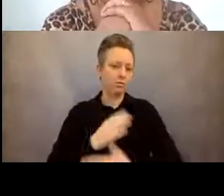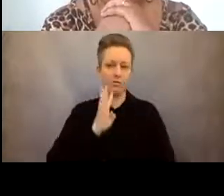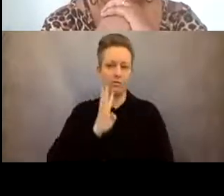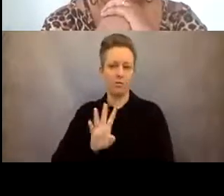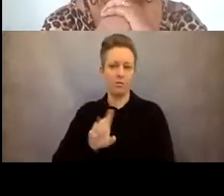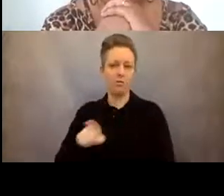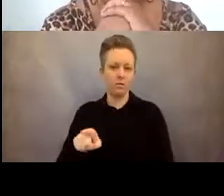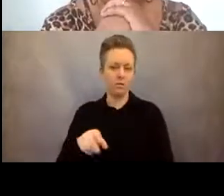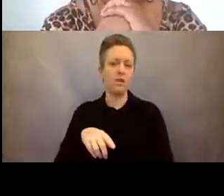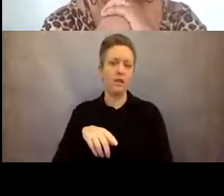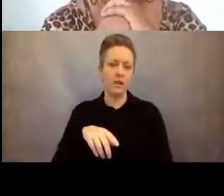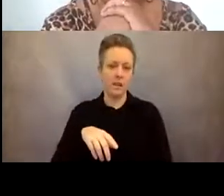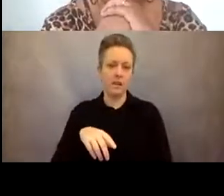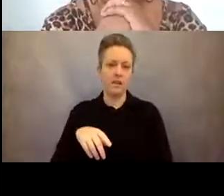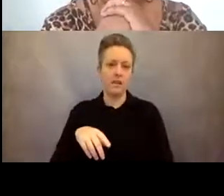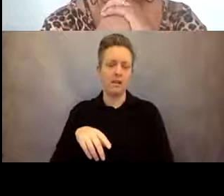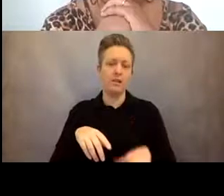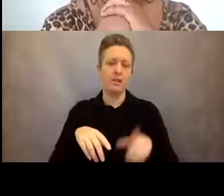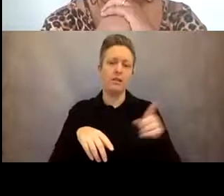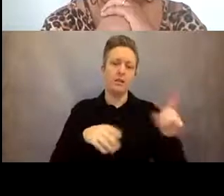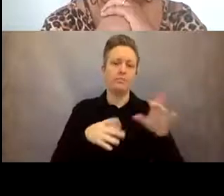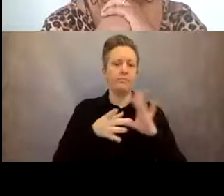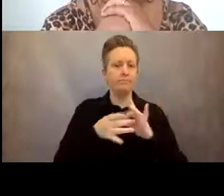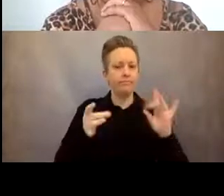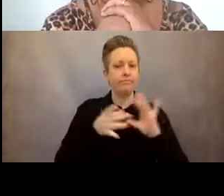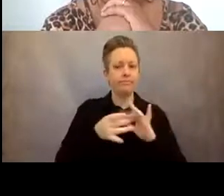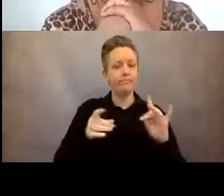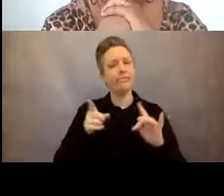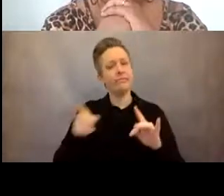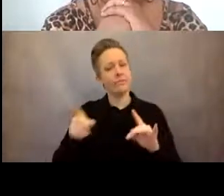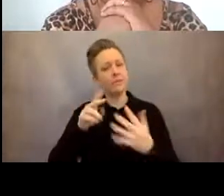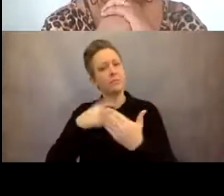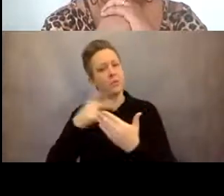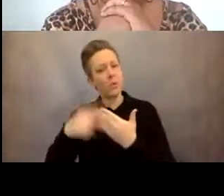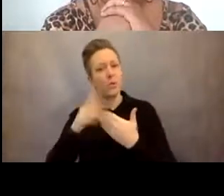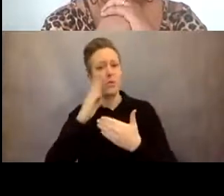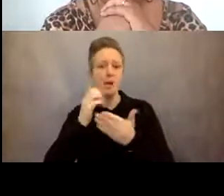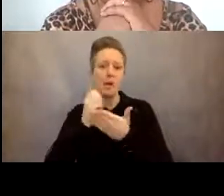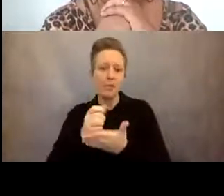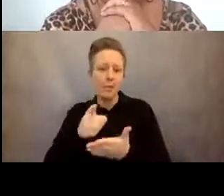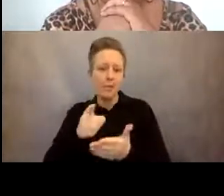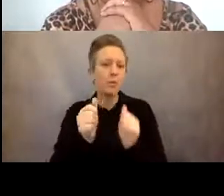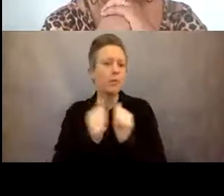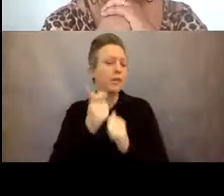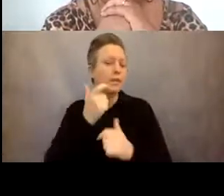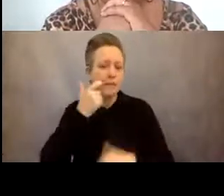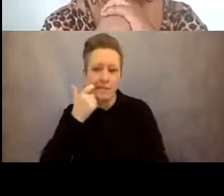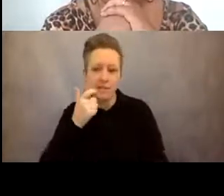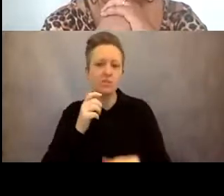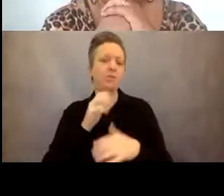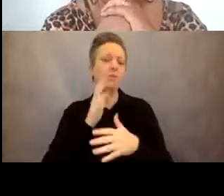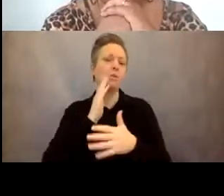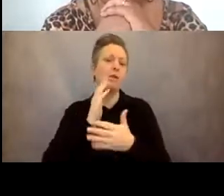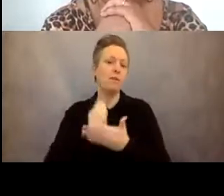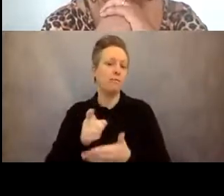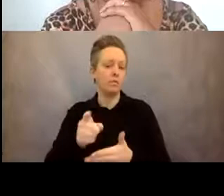kept telling me about a program that addressed your trauma and help you with your addiction and your mental health. I said, well, I'm all those things, and I'm